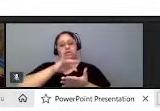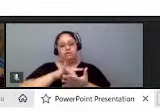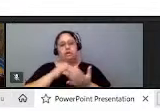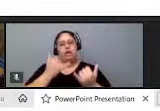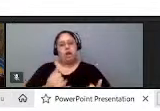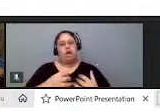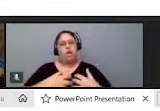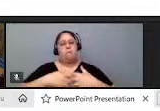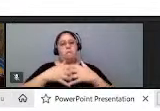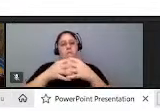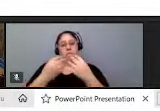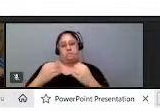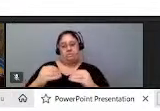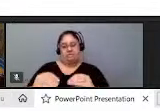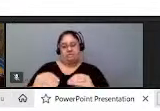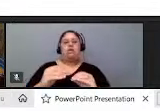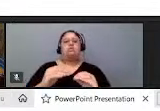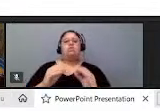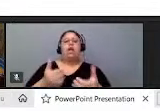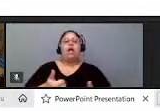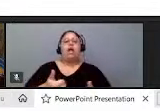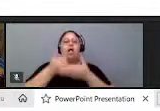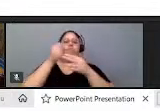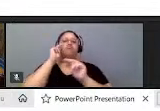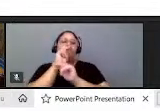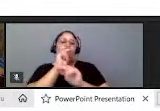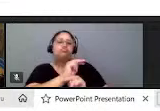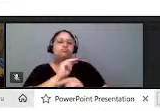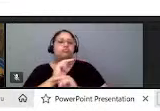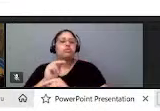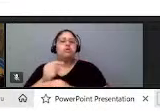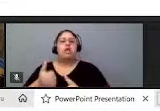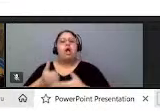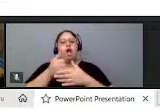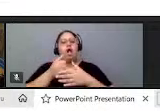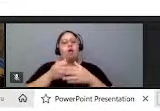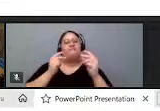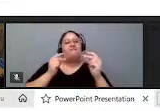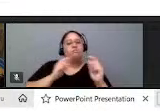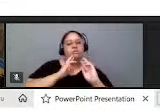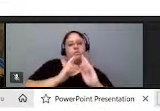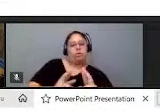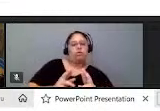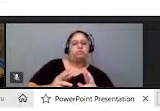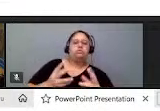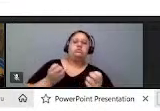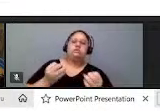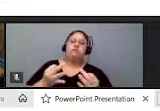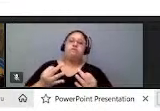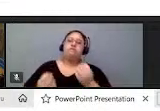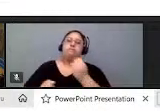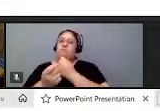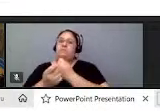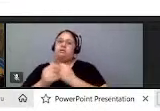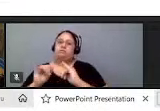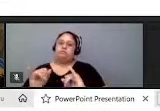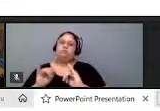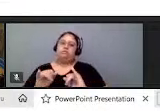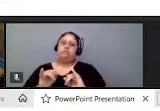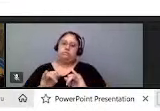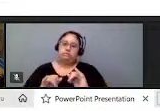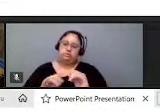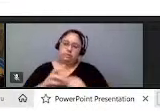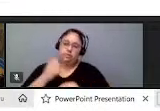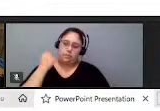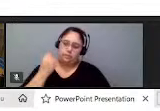monitoring and um just to assist in also managing the quicker response time with the service provider and